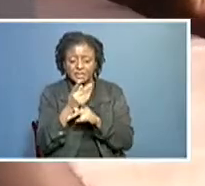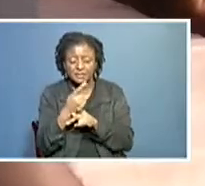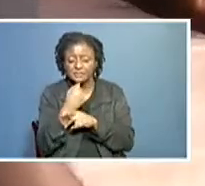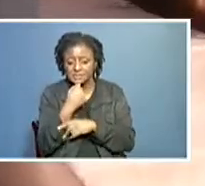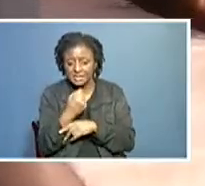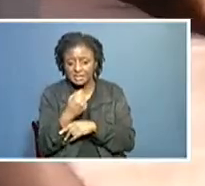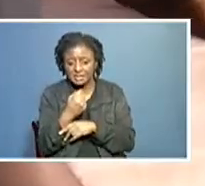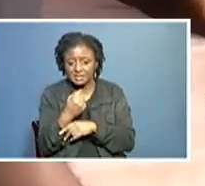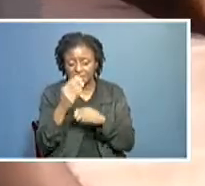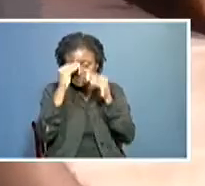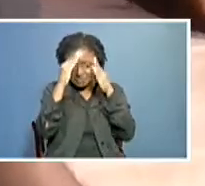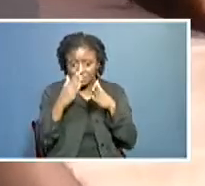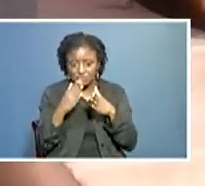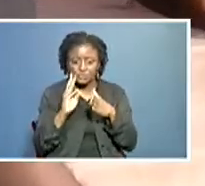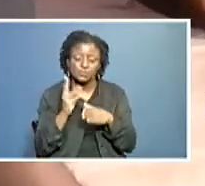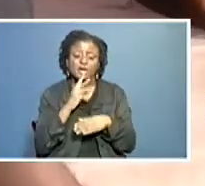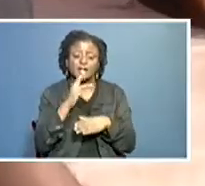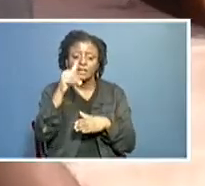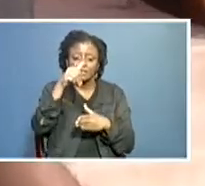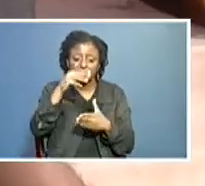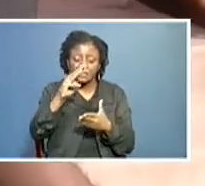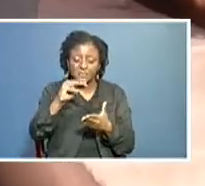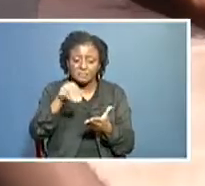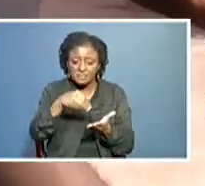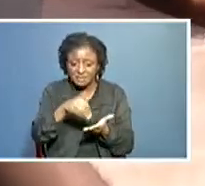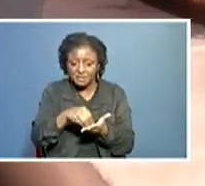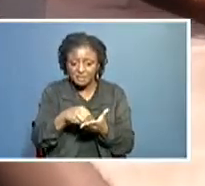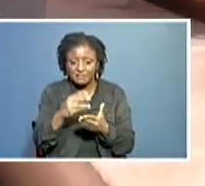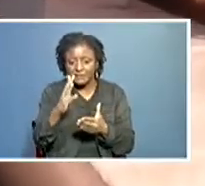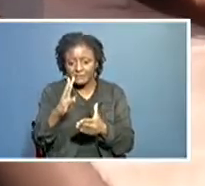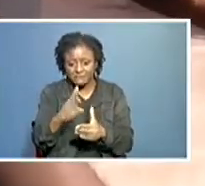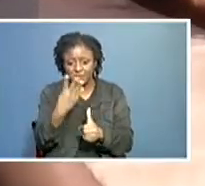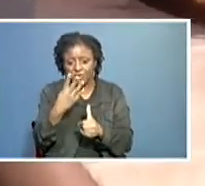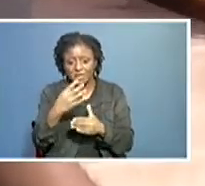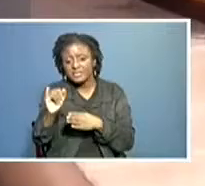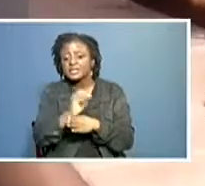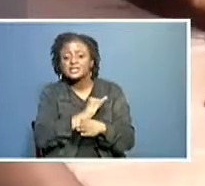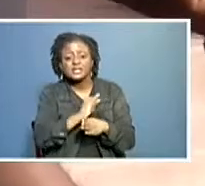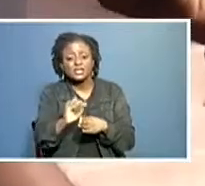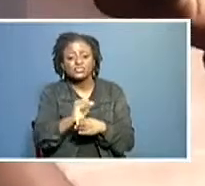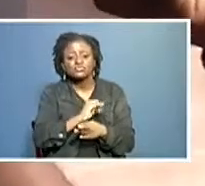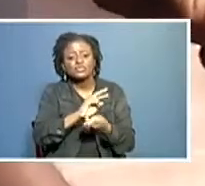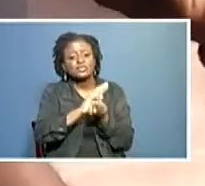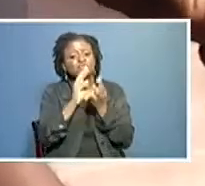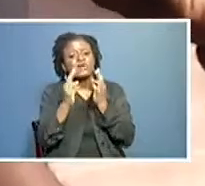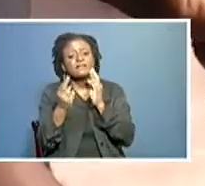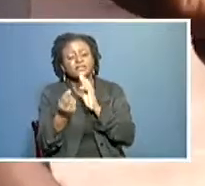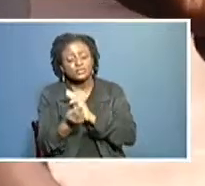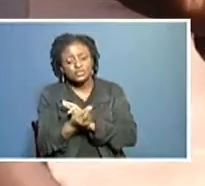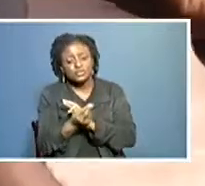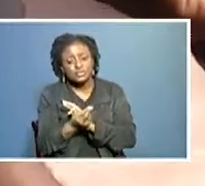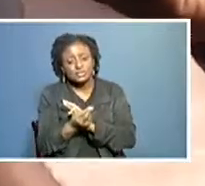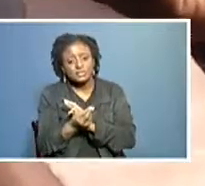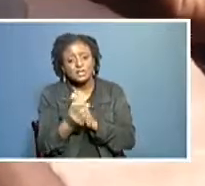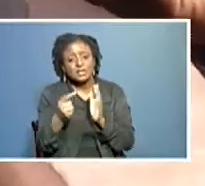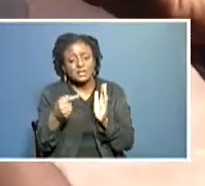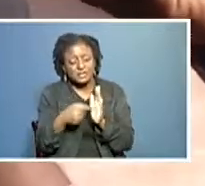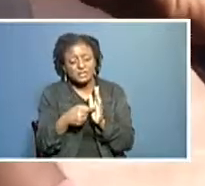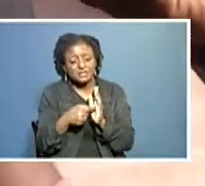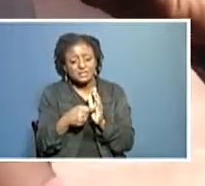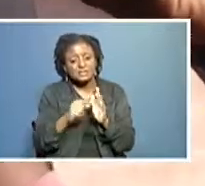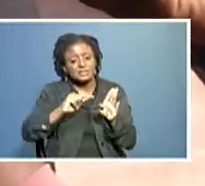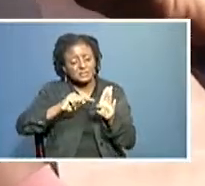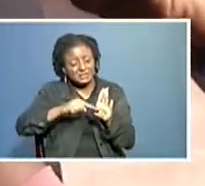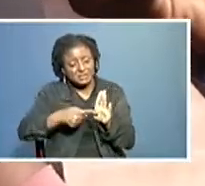that we are in the midst of a fourth industrial revolution. The fourth industrial revolution is actually being initiated by artificial intelligence